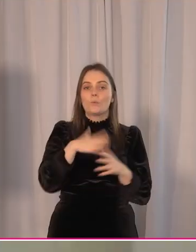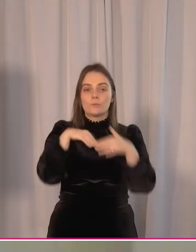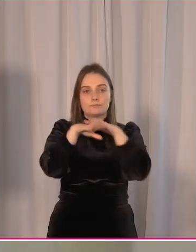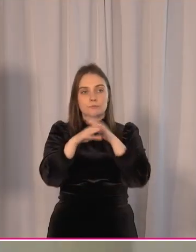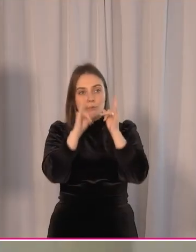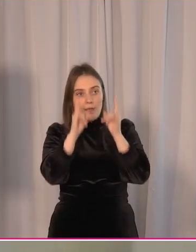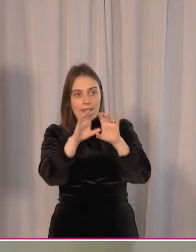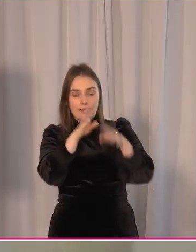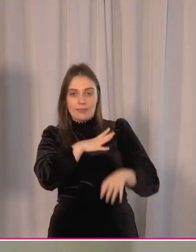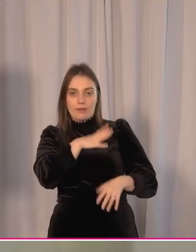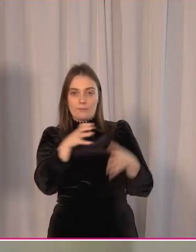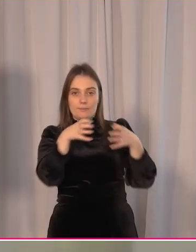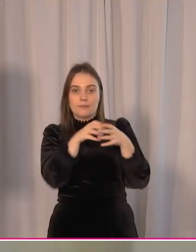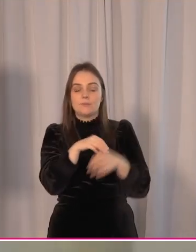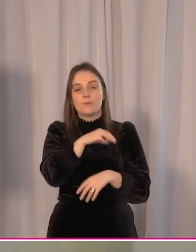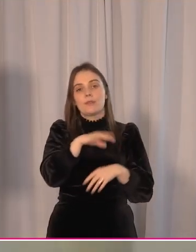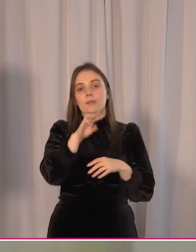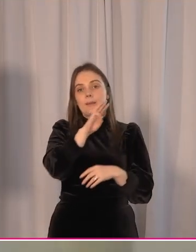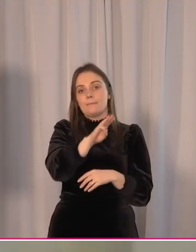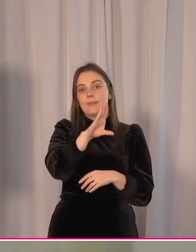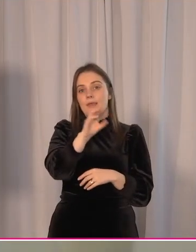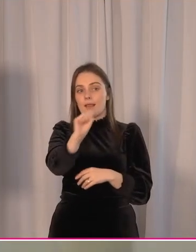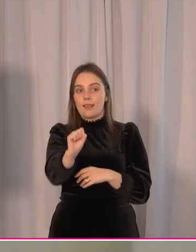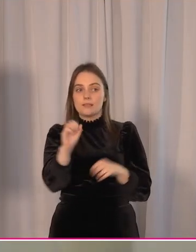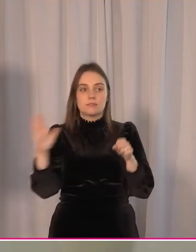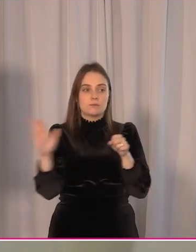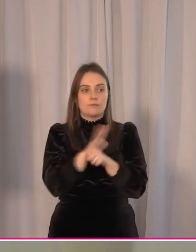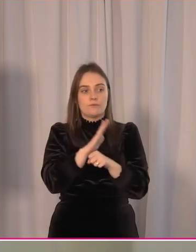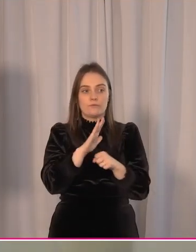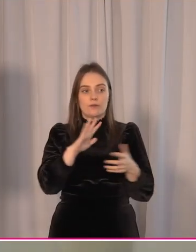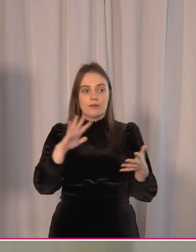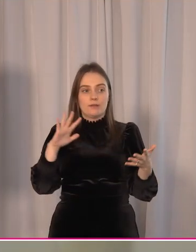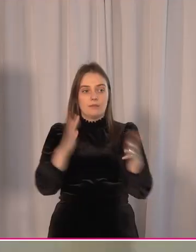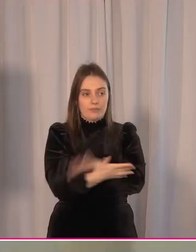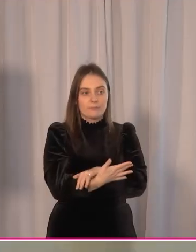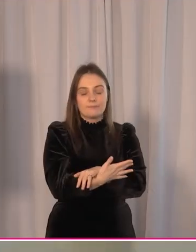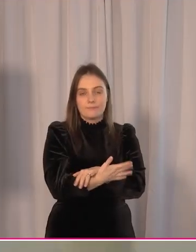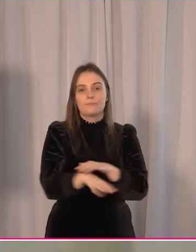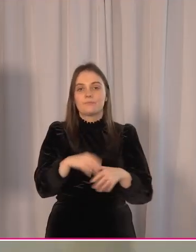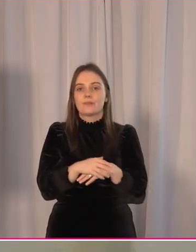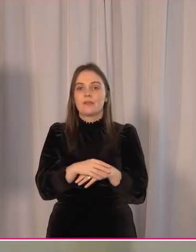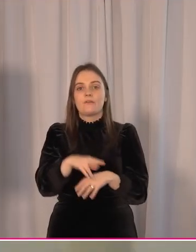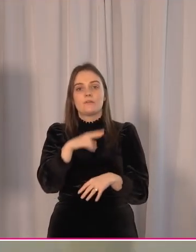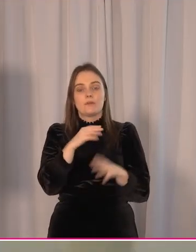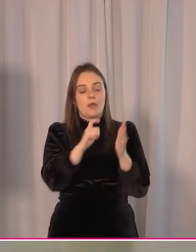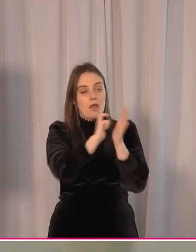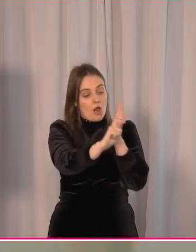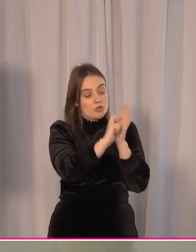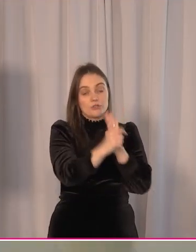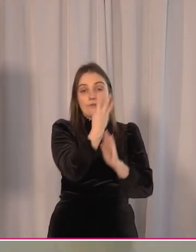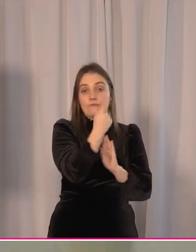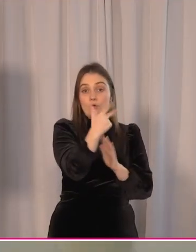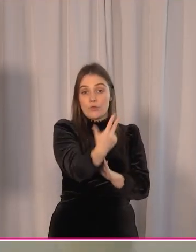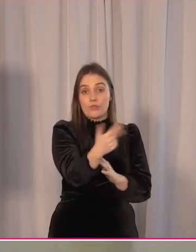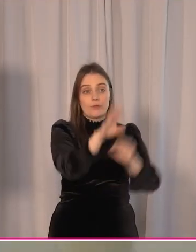committee where the PLS was completely truncated and voices under 4.3, Article 4.3,